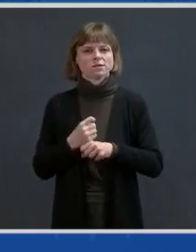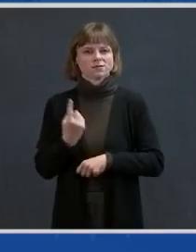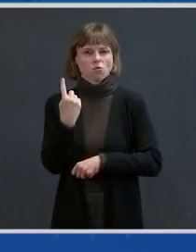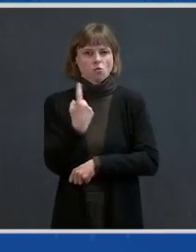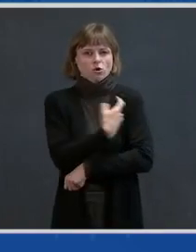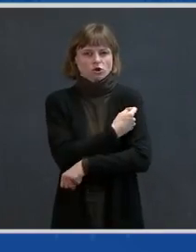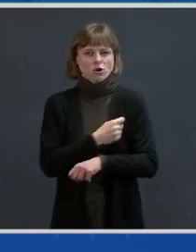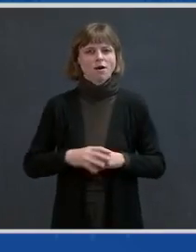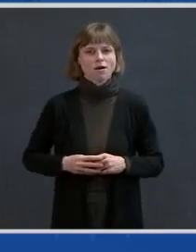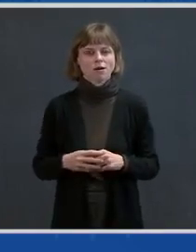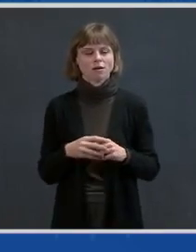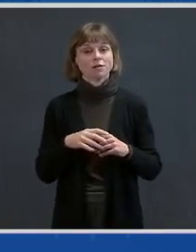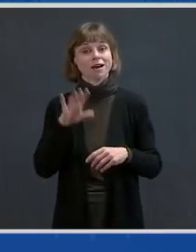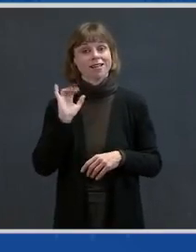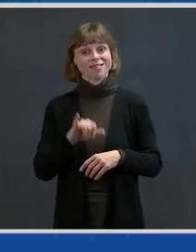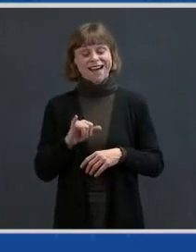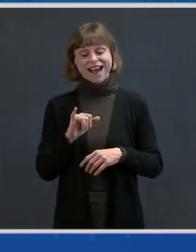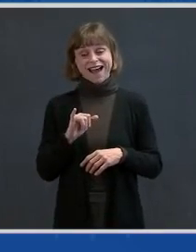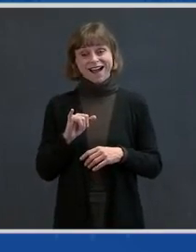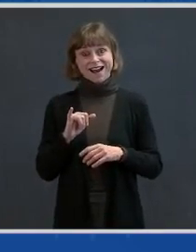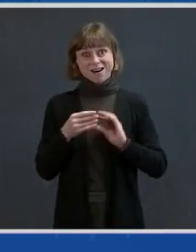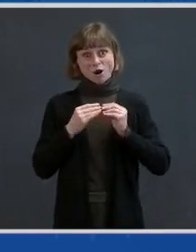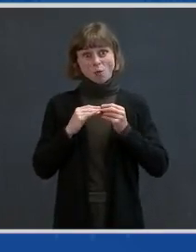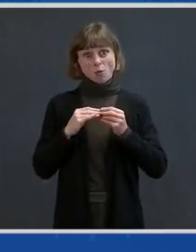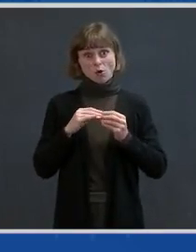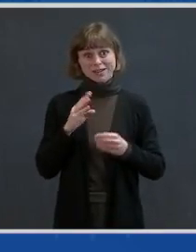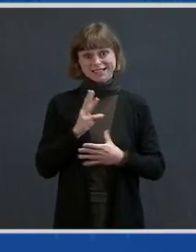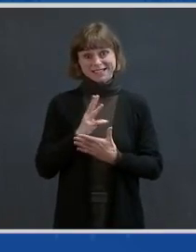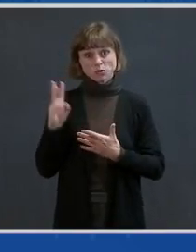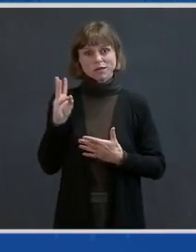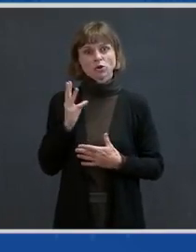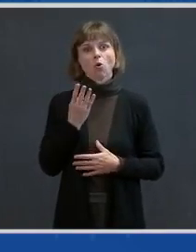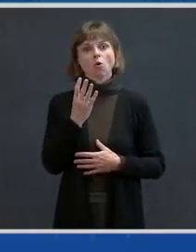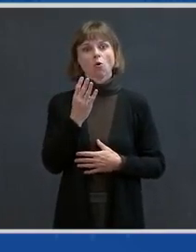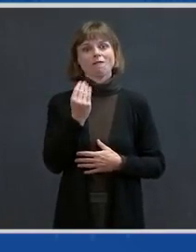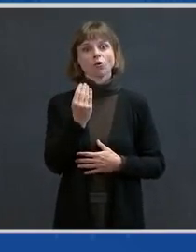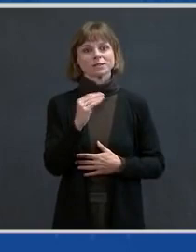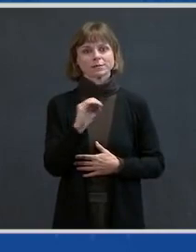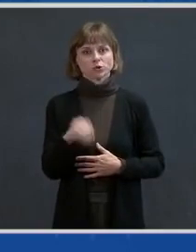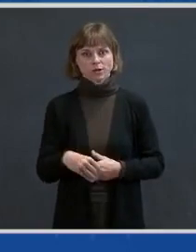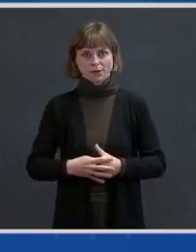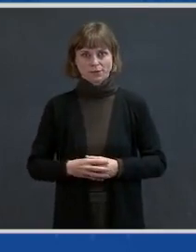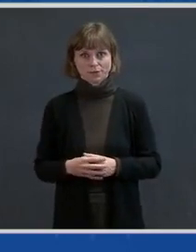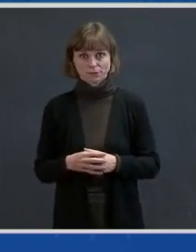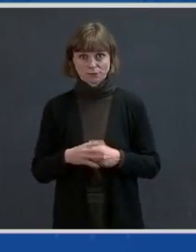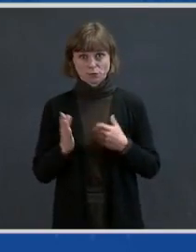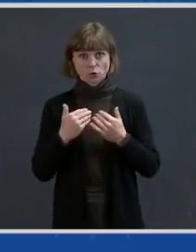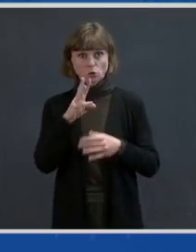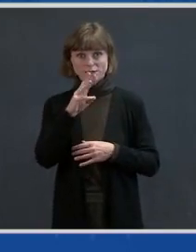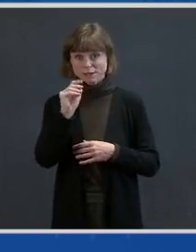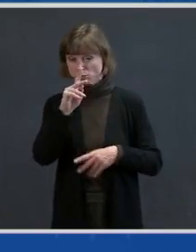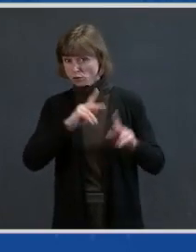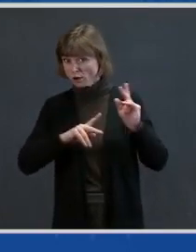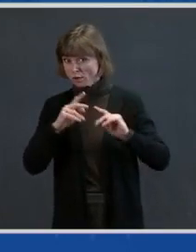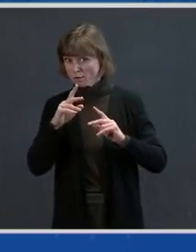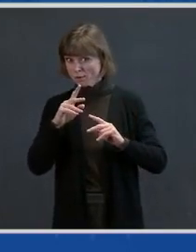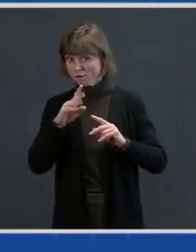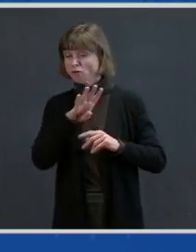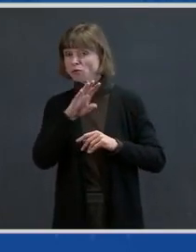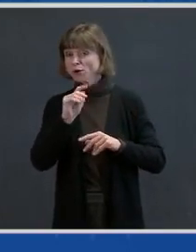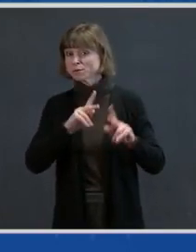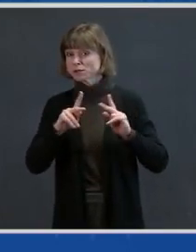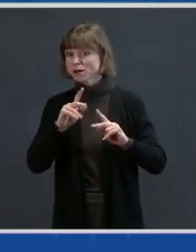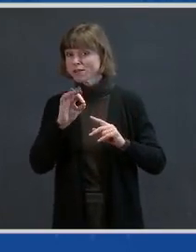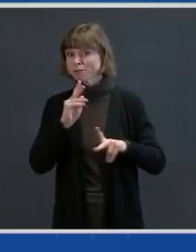That was 14% 6 weeks ago. Close to 50% of people over 65 have at least one shot